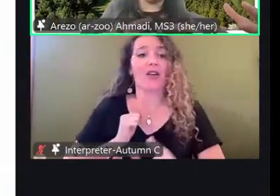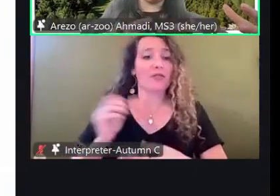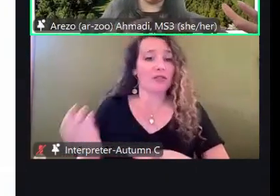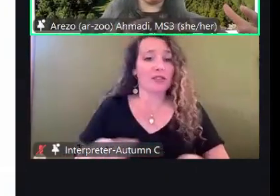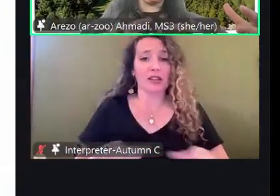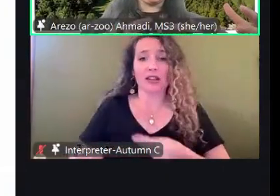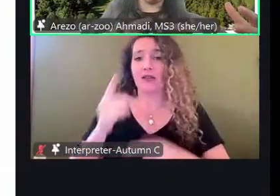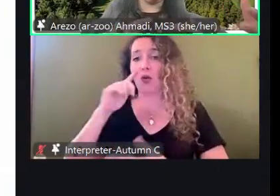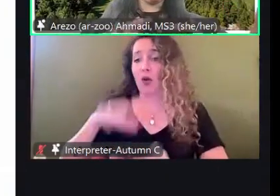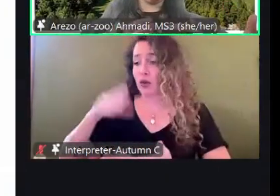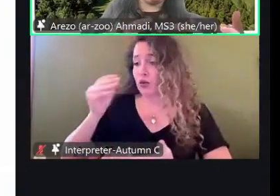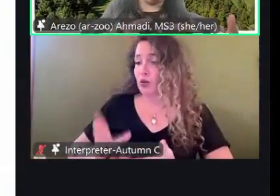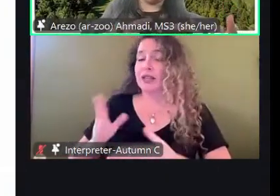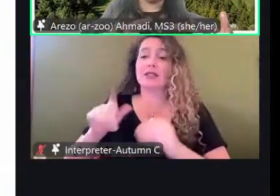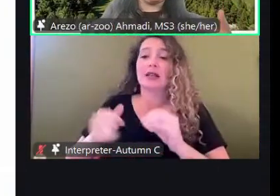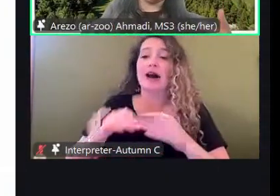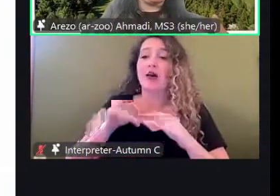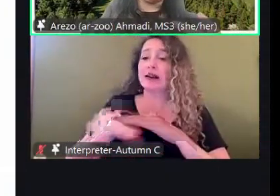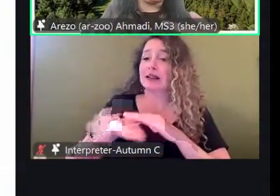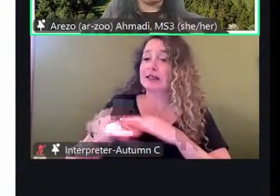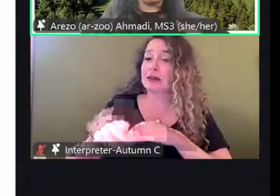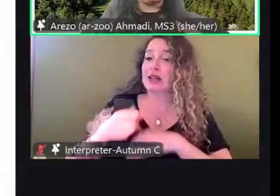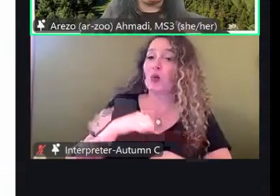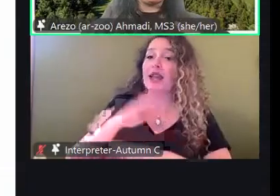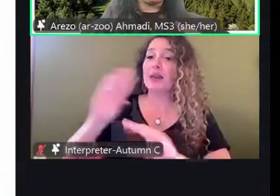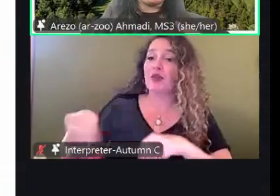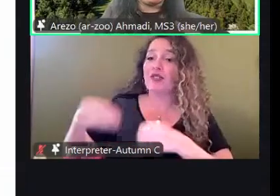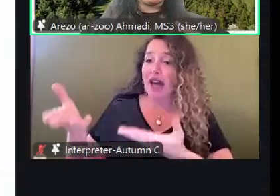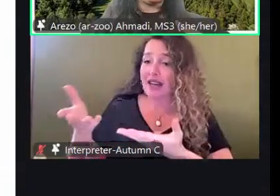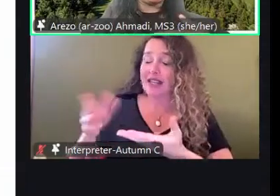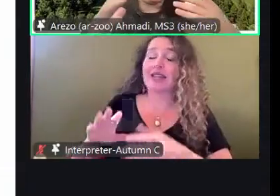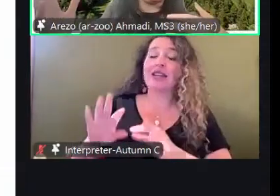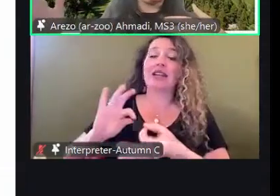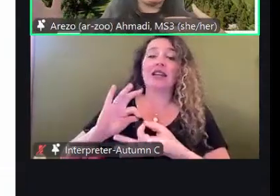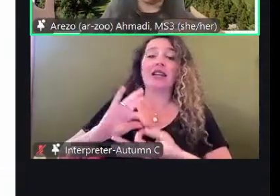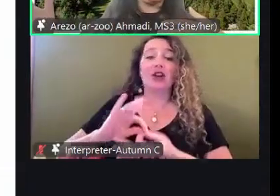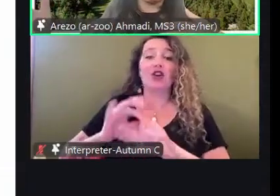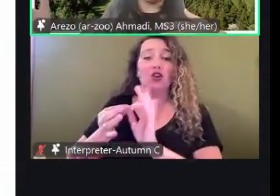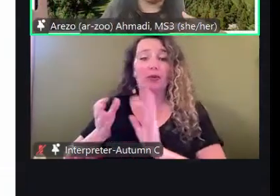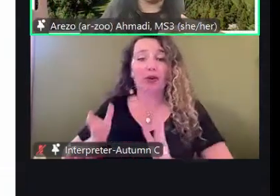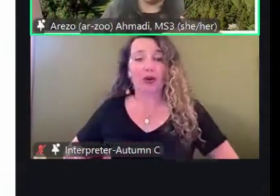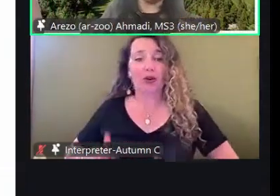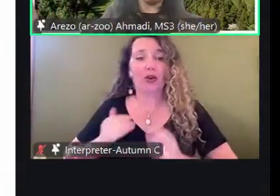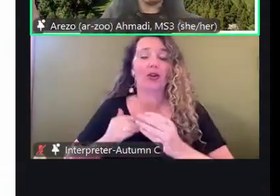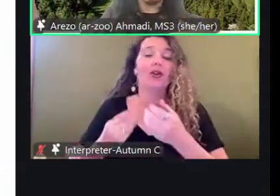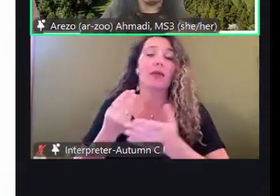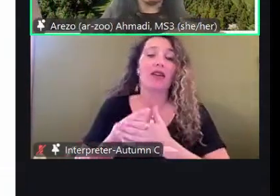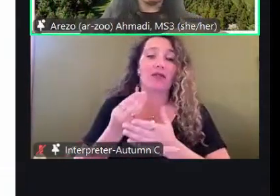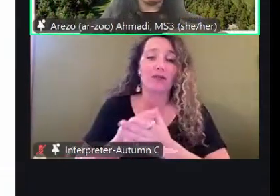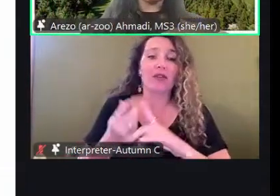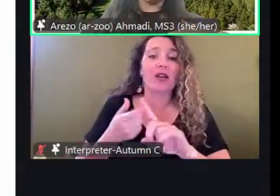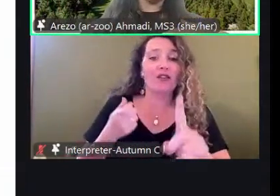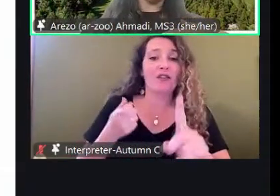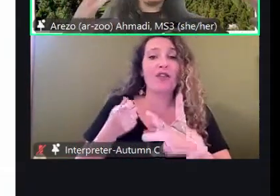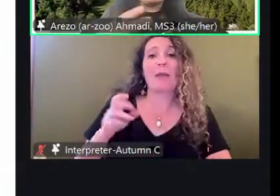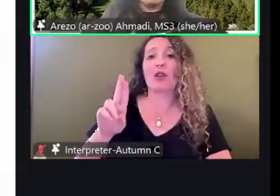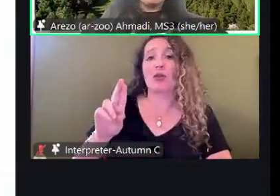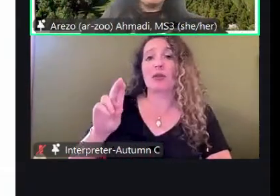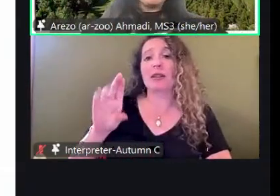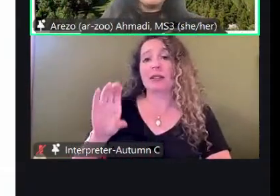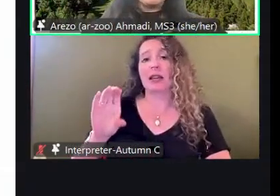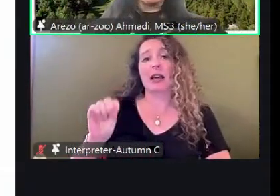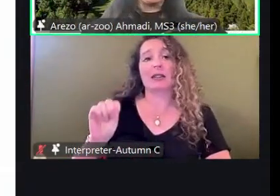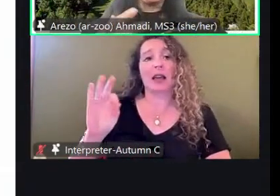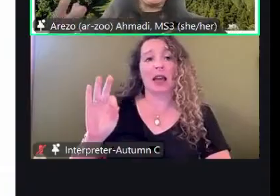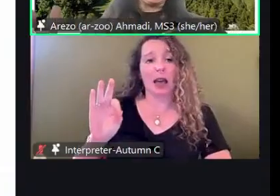about accessibility, we provided ASL interpreters as funded by the UCSF ENT department, unless a